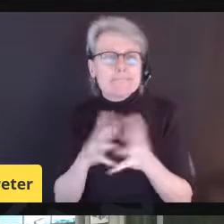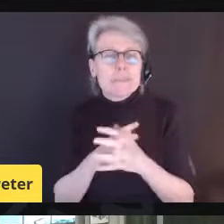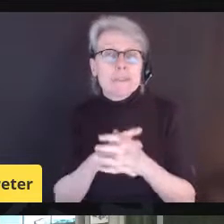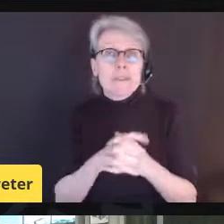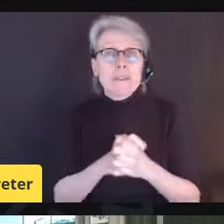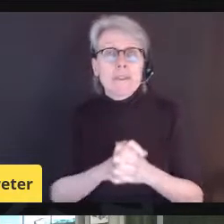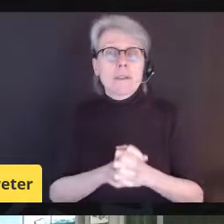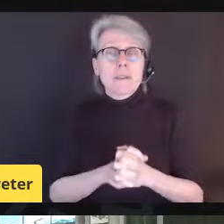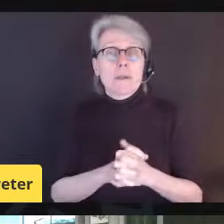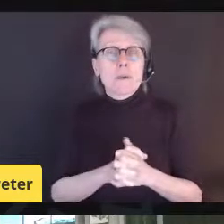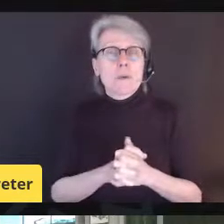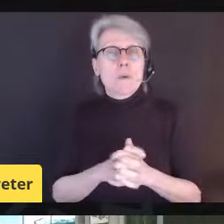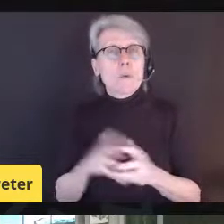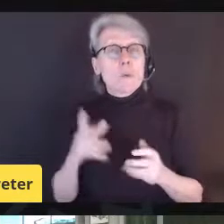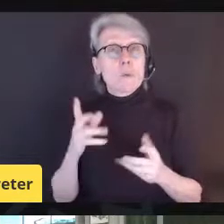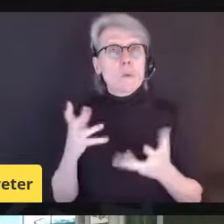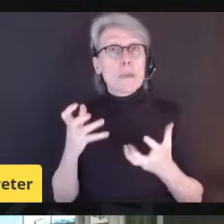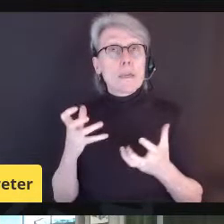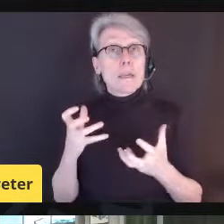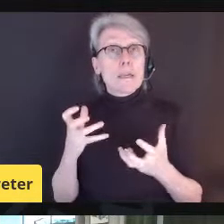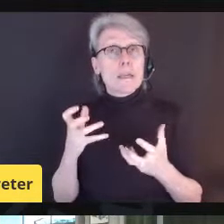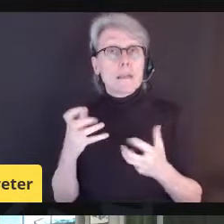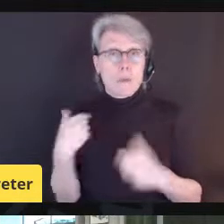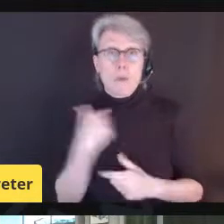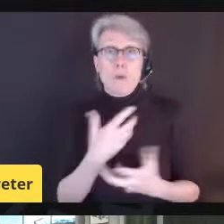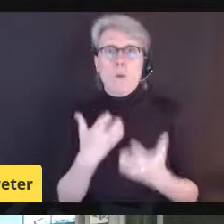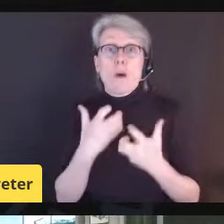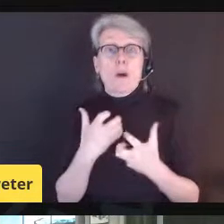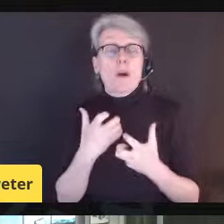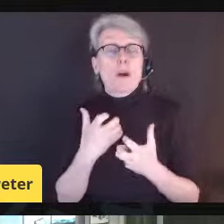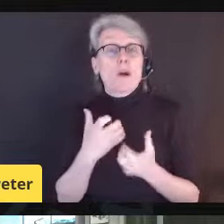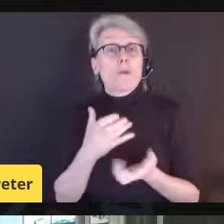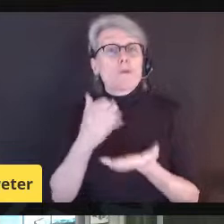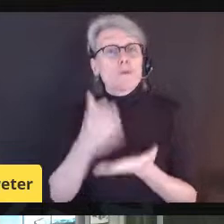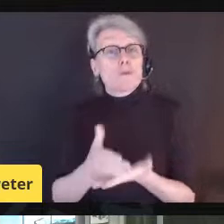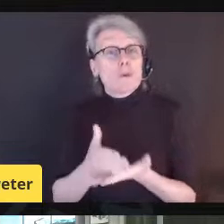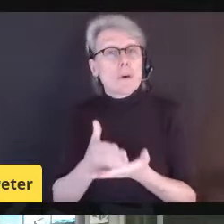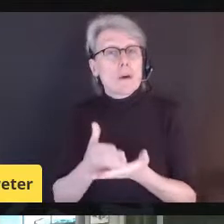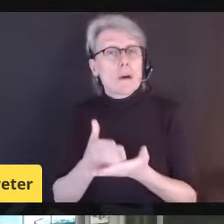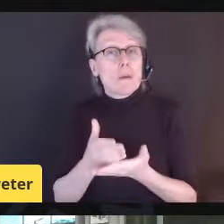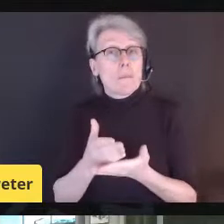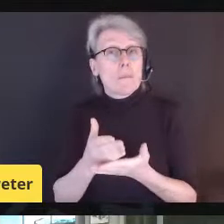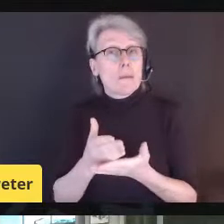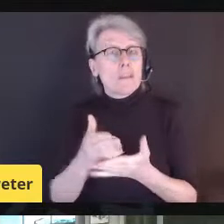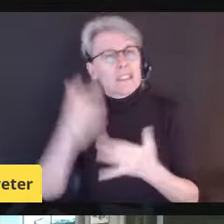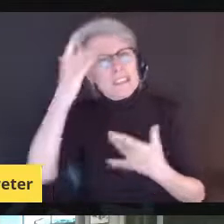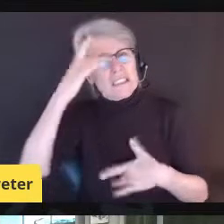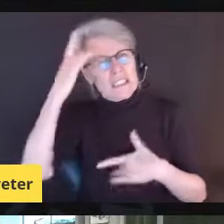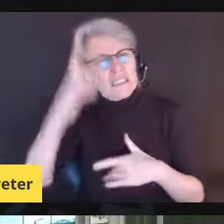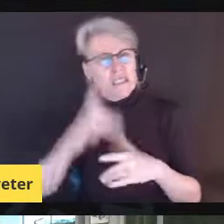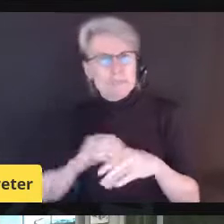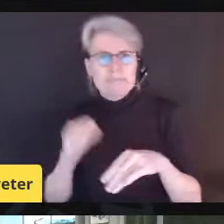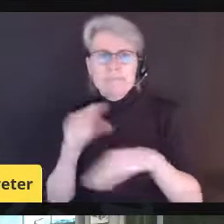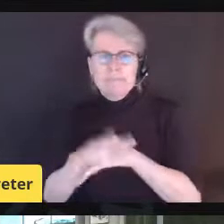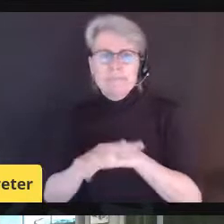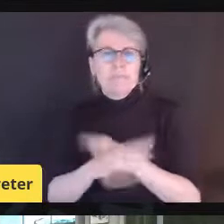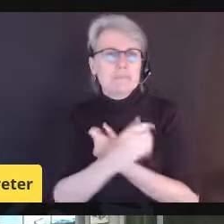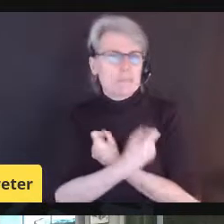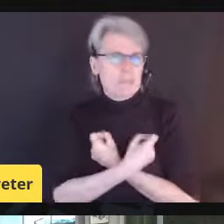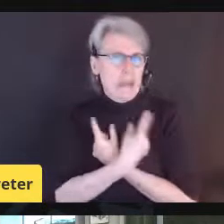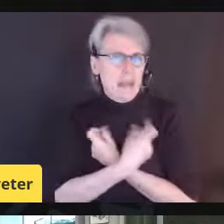of, not a cure, but a way to stop white nose syndrome in bats. So it's a sort